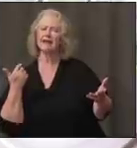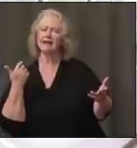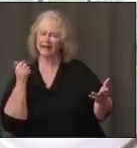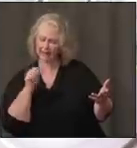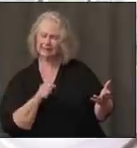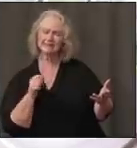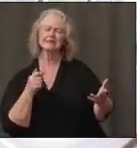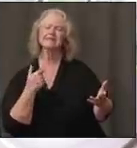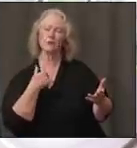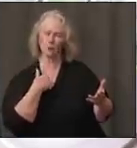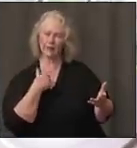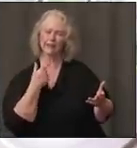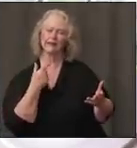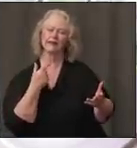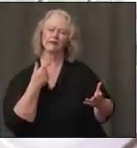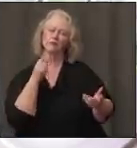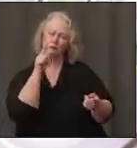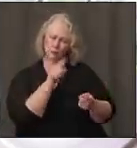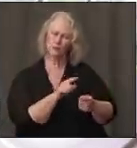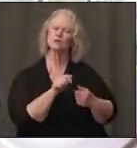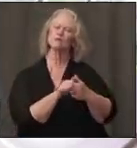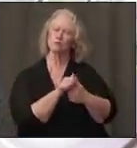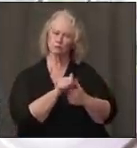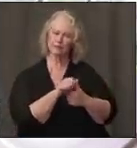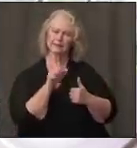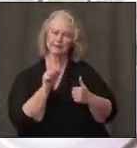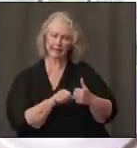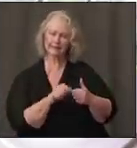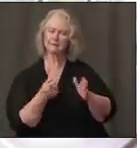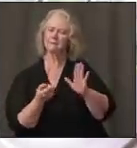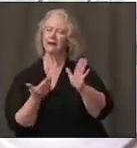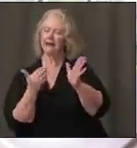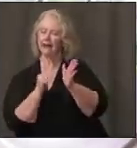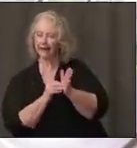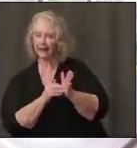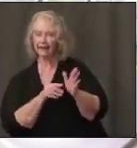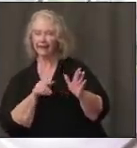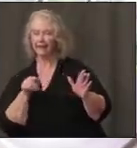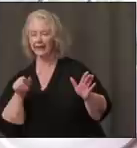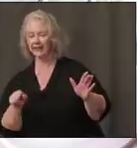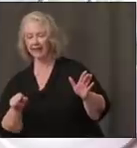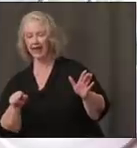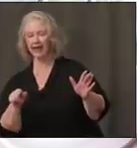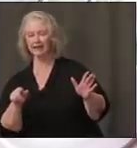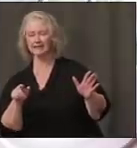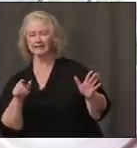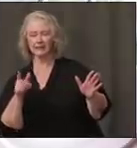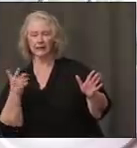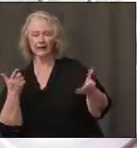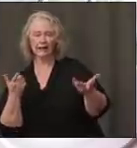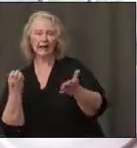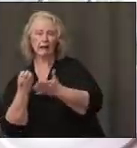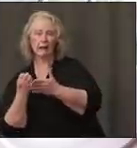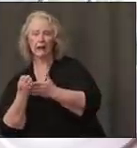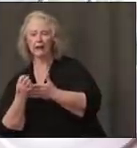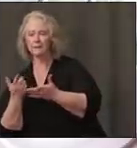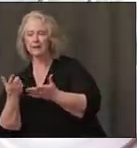you increase the risk on the other side. And we just have to strike that right balance. And that's really what policymakers grapple with.